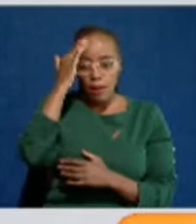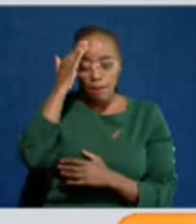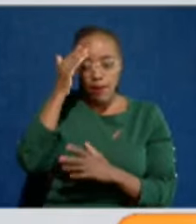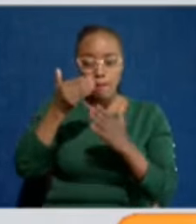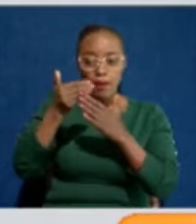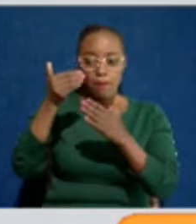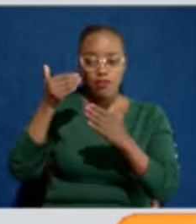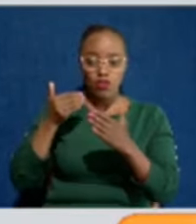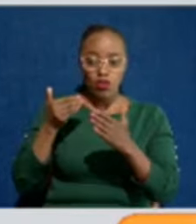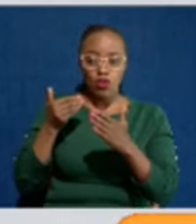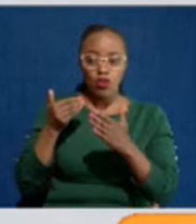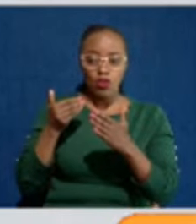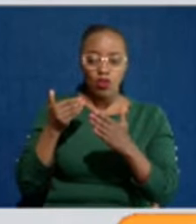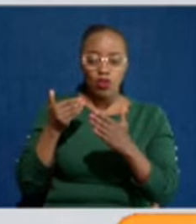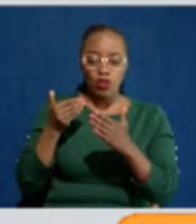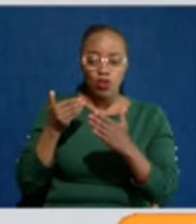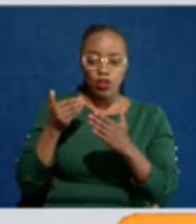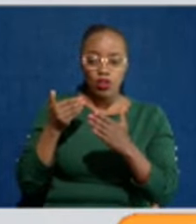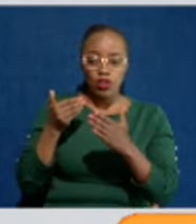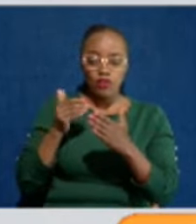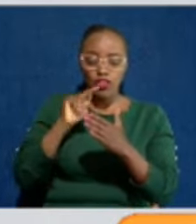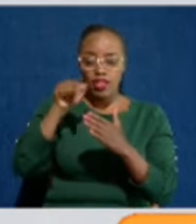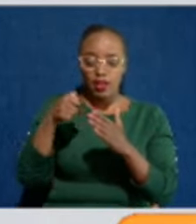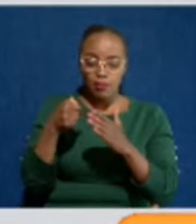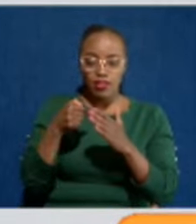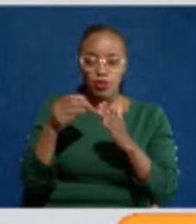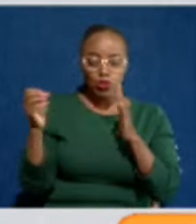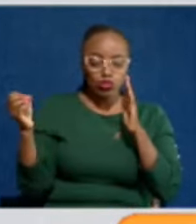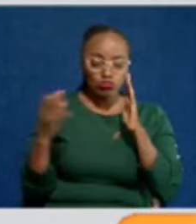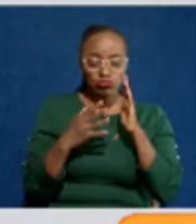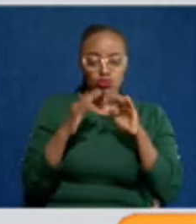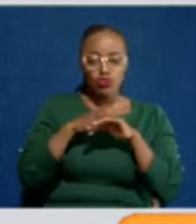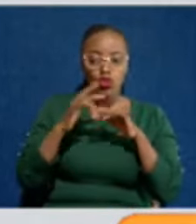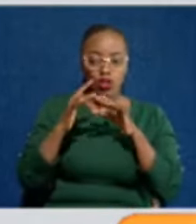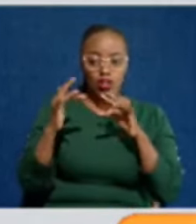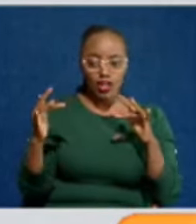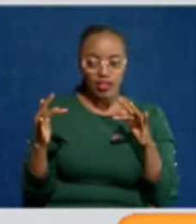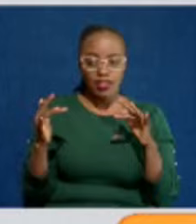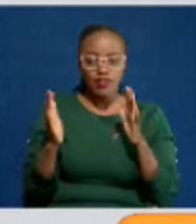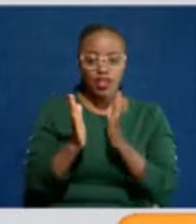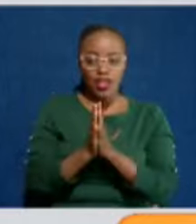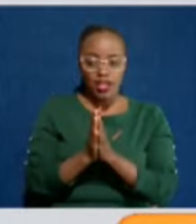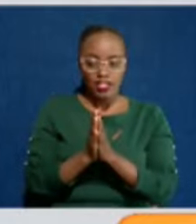initially the demands were posted online,